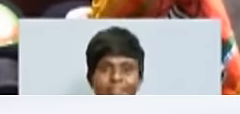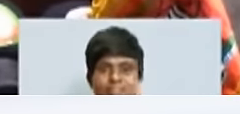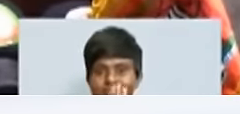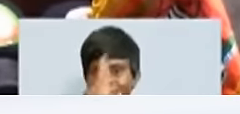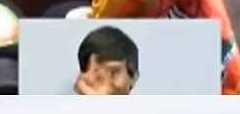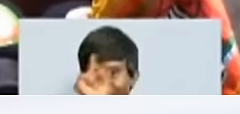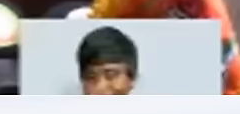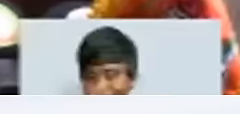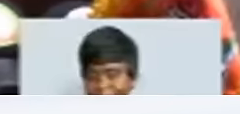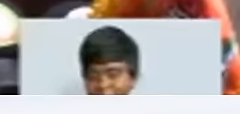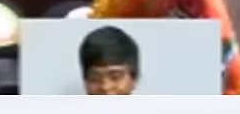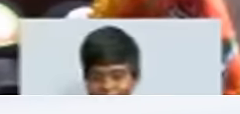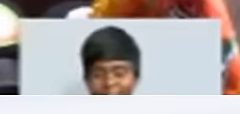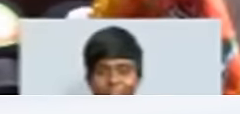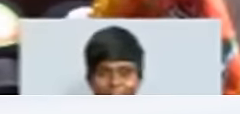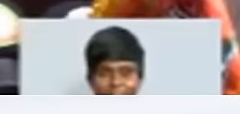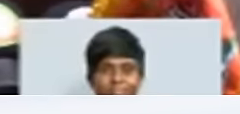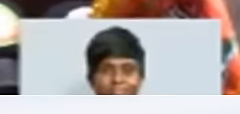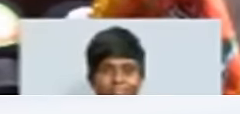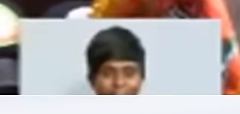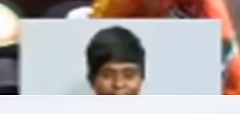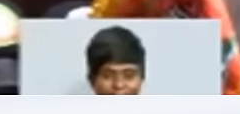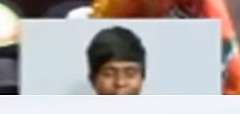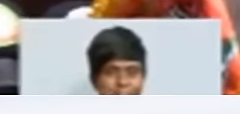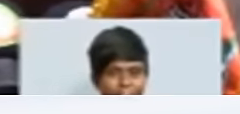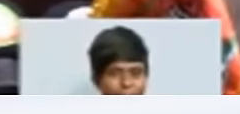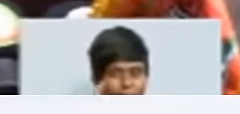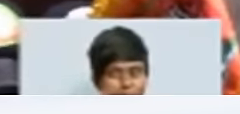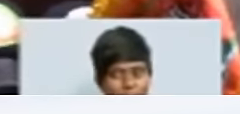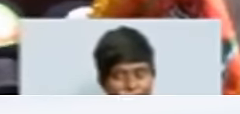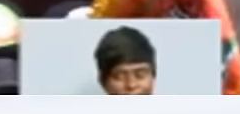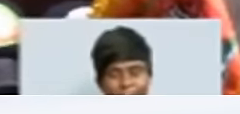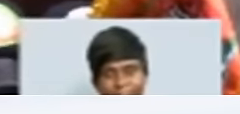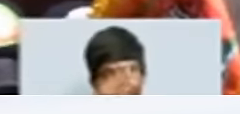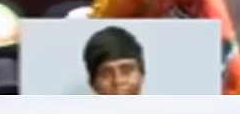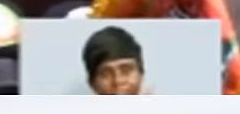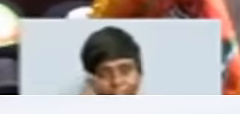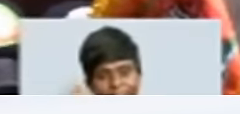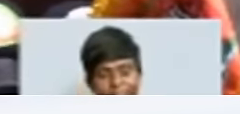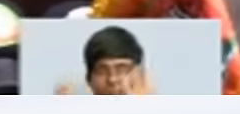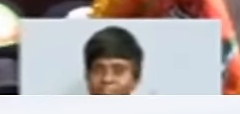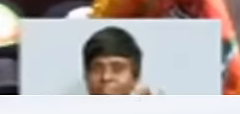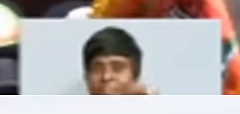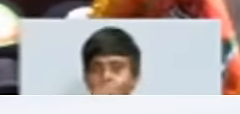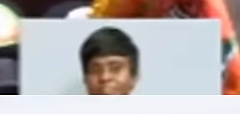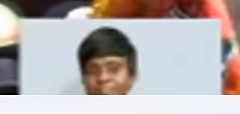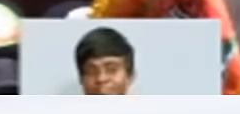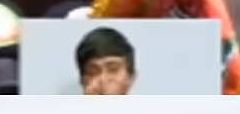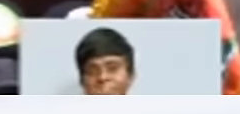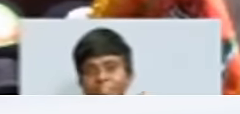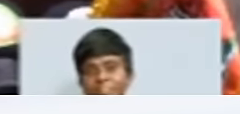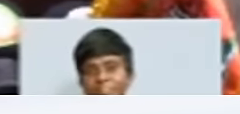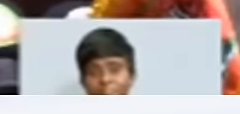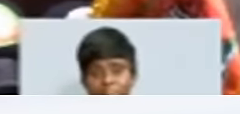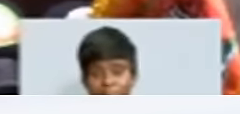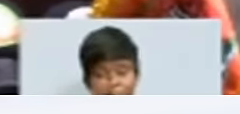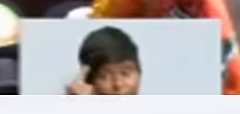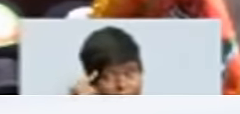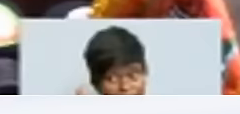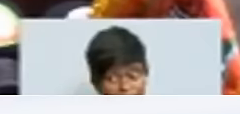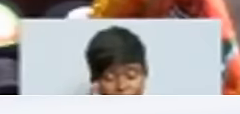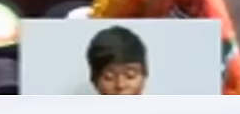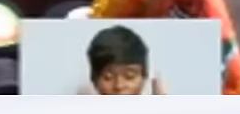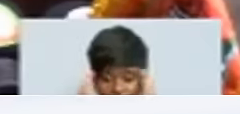university, you got a bursary automatically. But the colleagues that didn't go to university were left on their own. Now this government